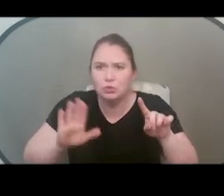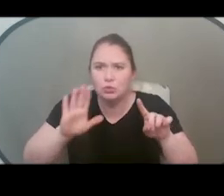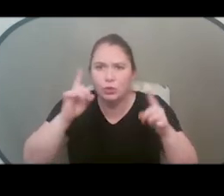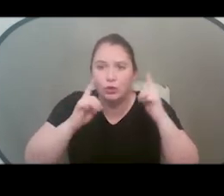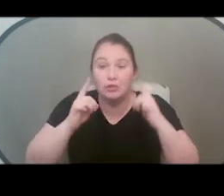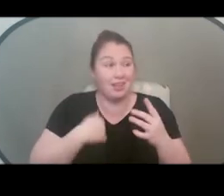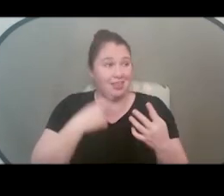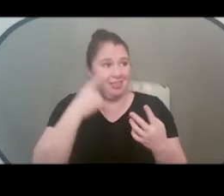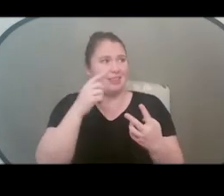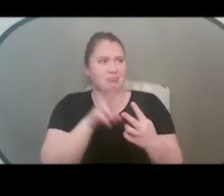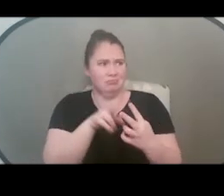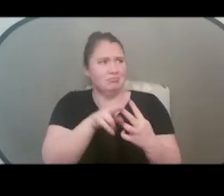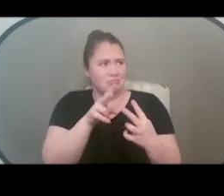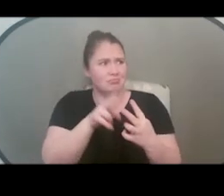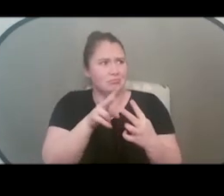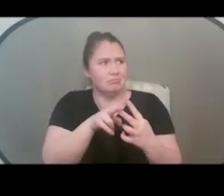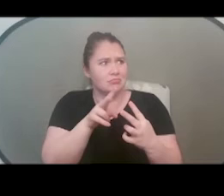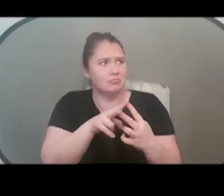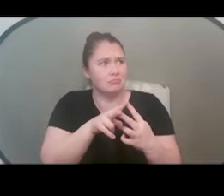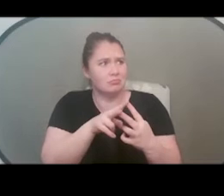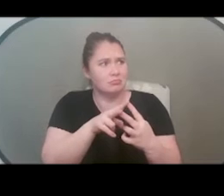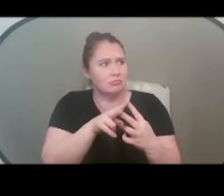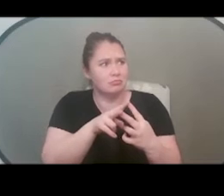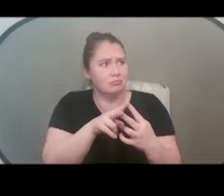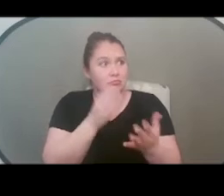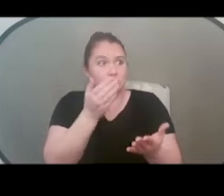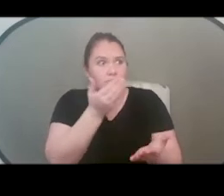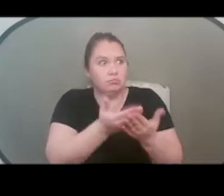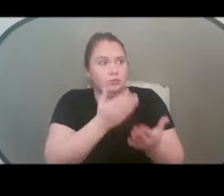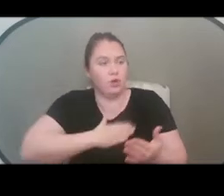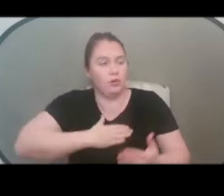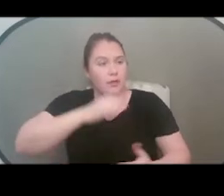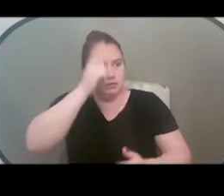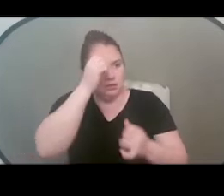both of those are big factors in my decision.